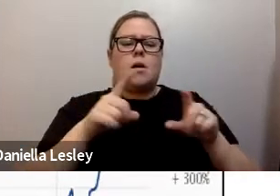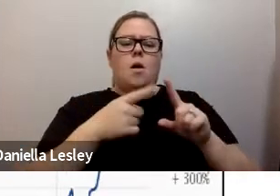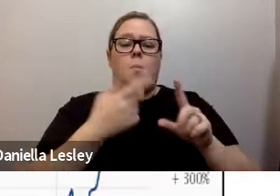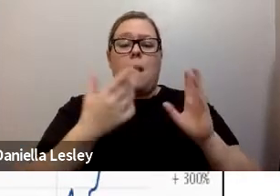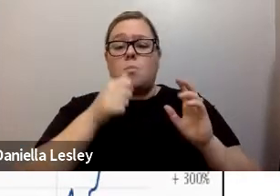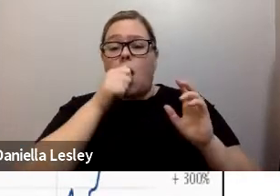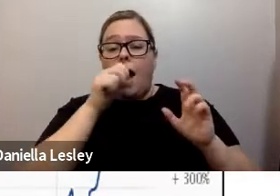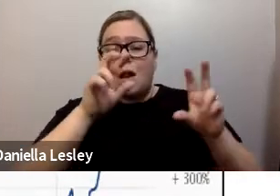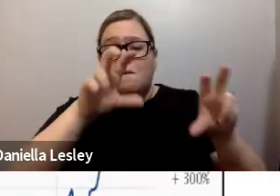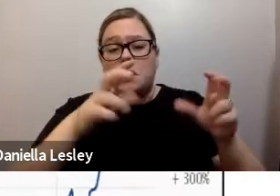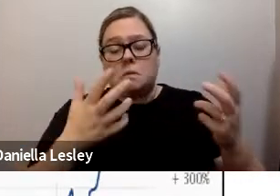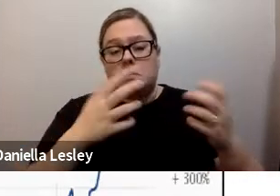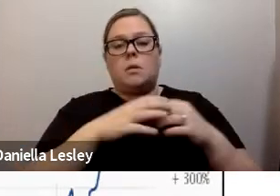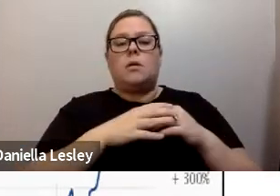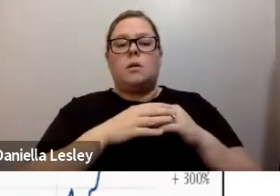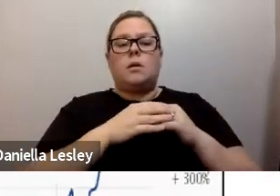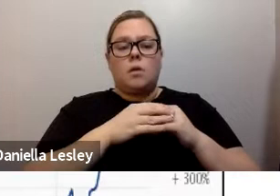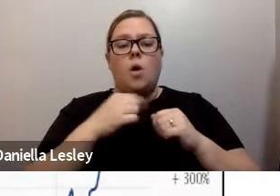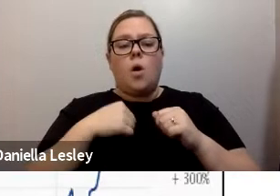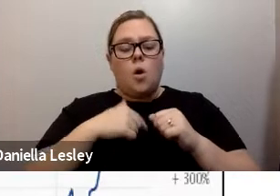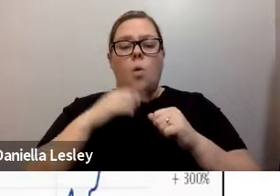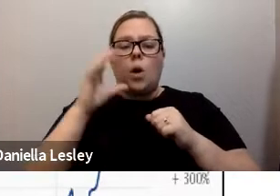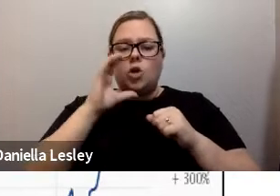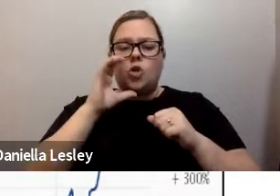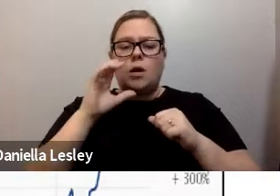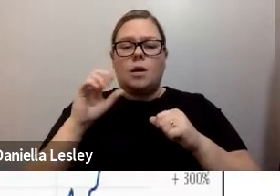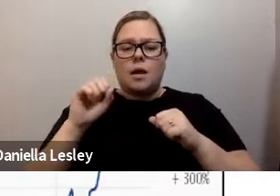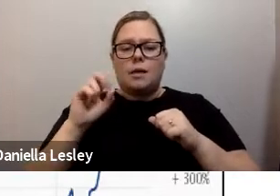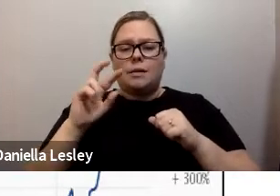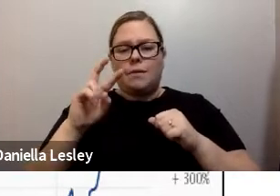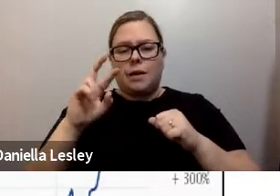investor. We are looking at SBIRs and